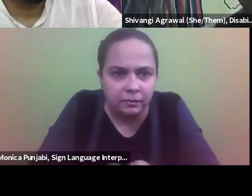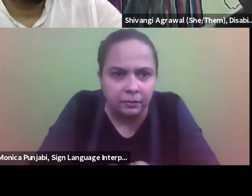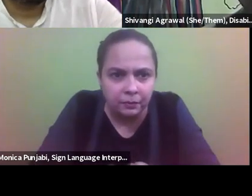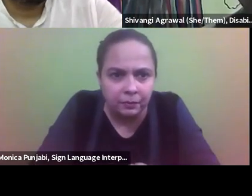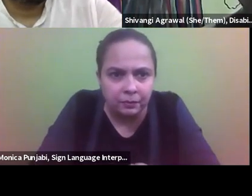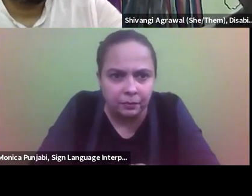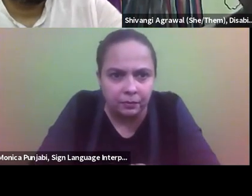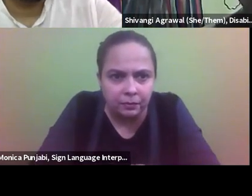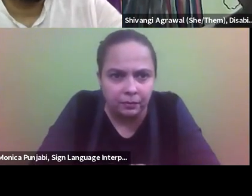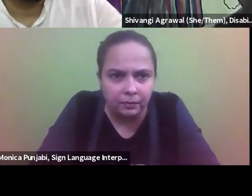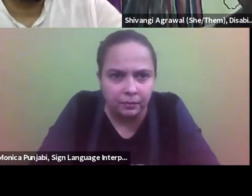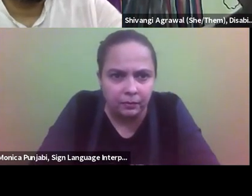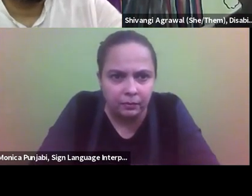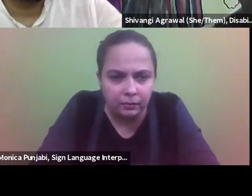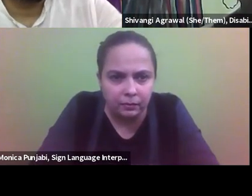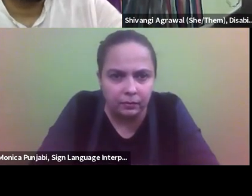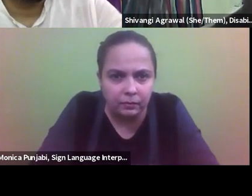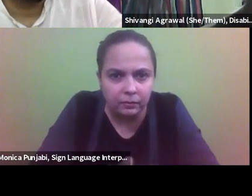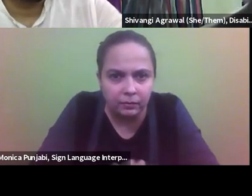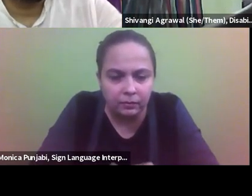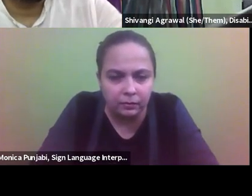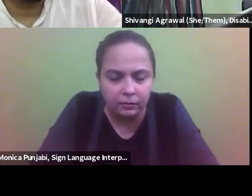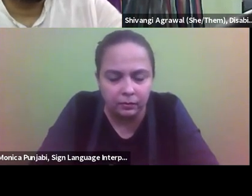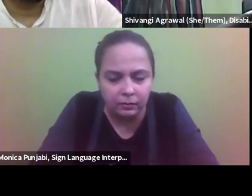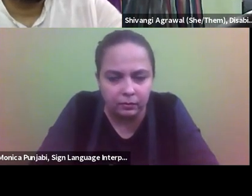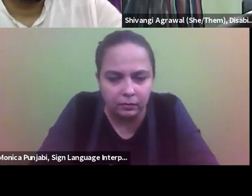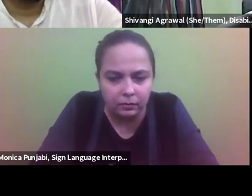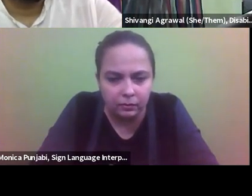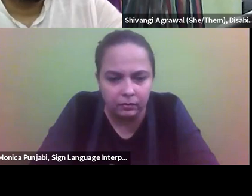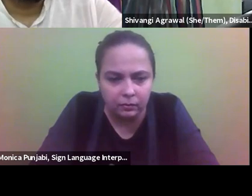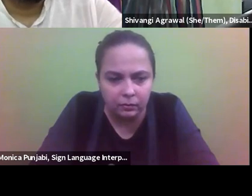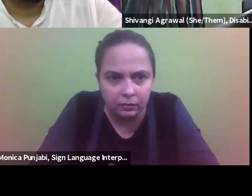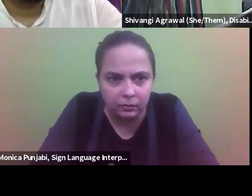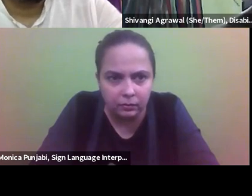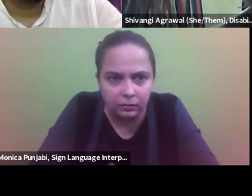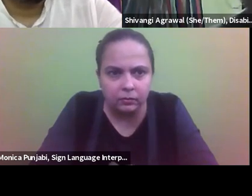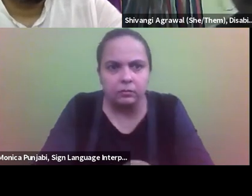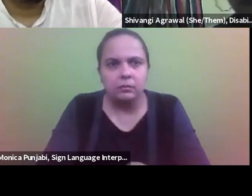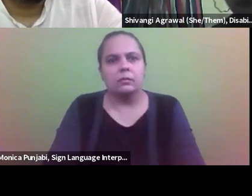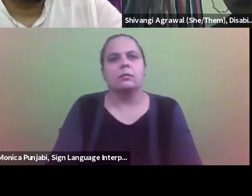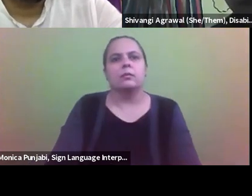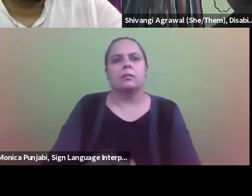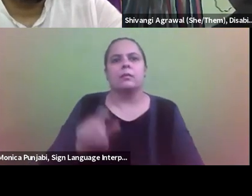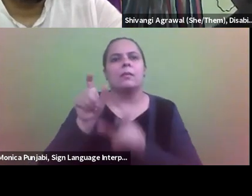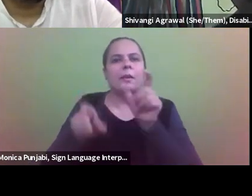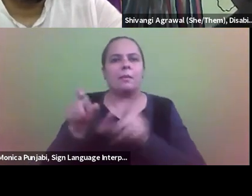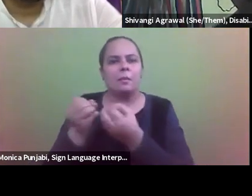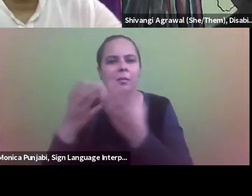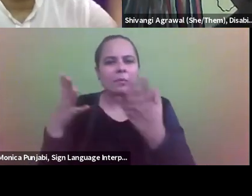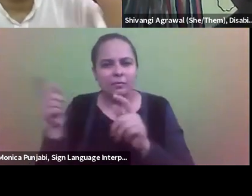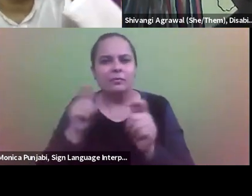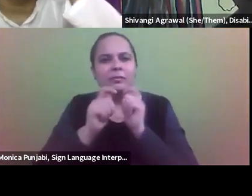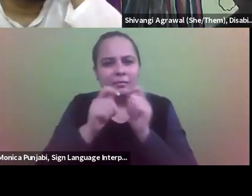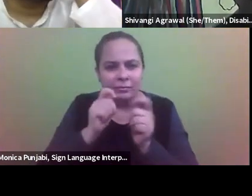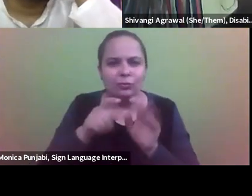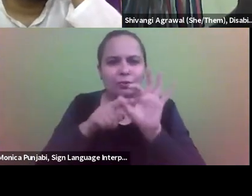sit down with the people that were basically neo-Nazis, white supremacists. And at first they were, of course, afraid